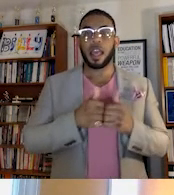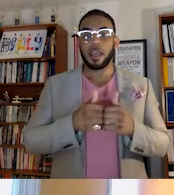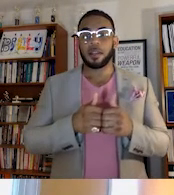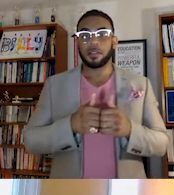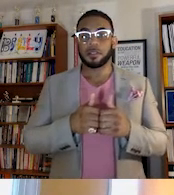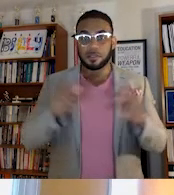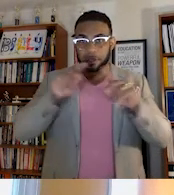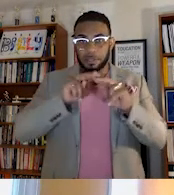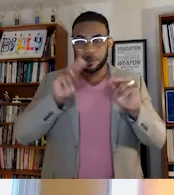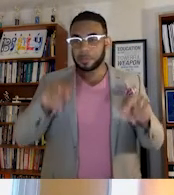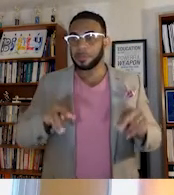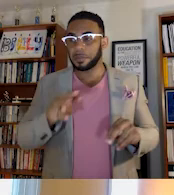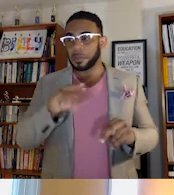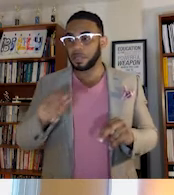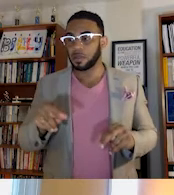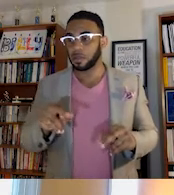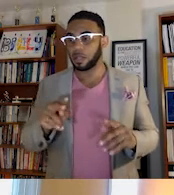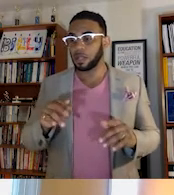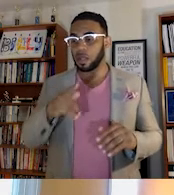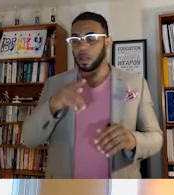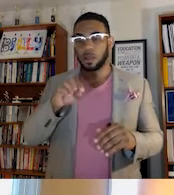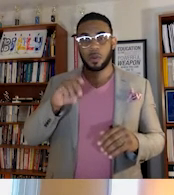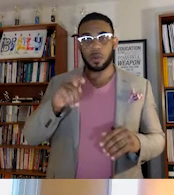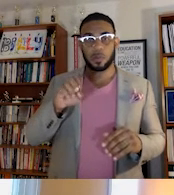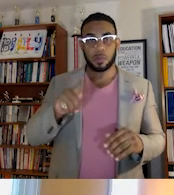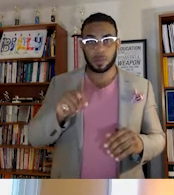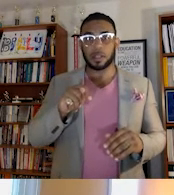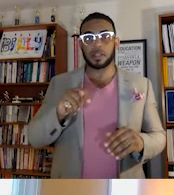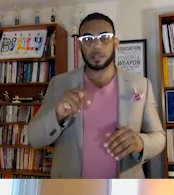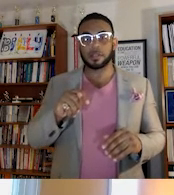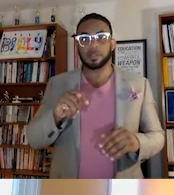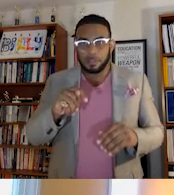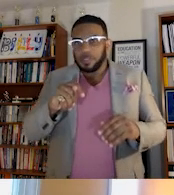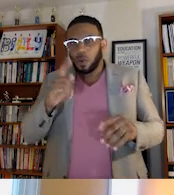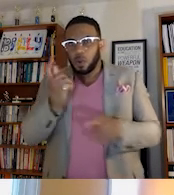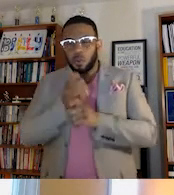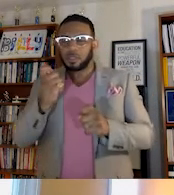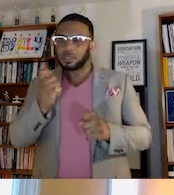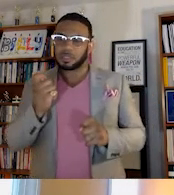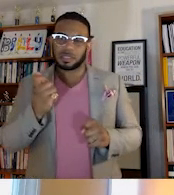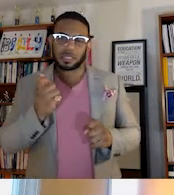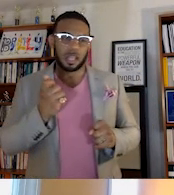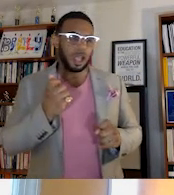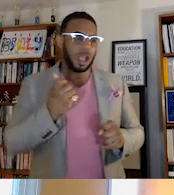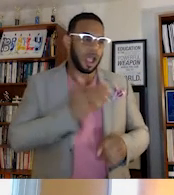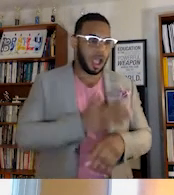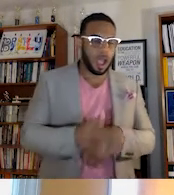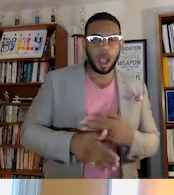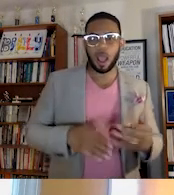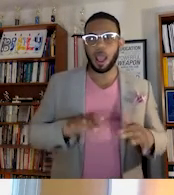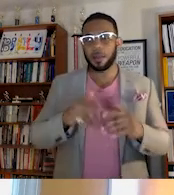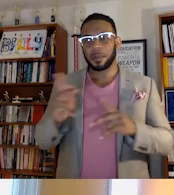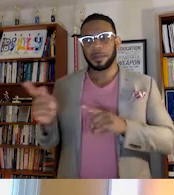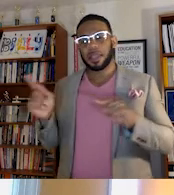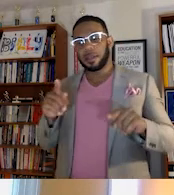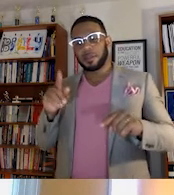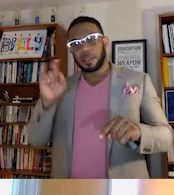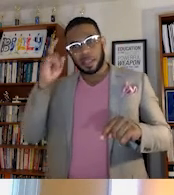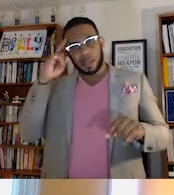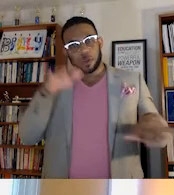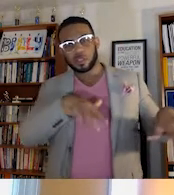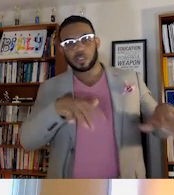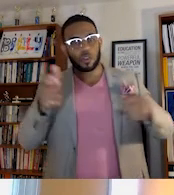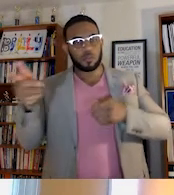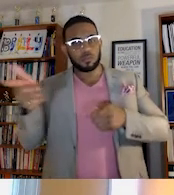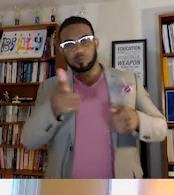the Minnesota protest, when armed people came to the Capitol and took